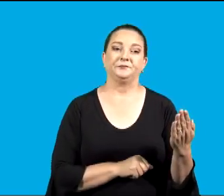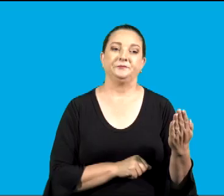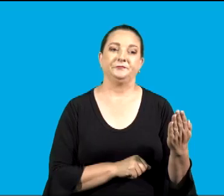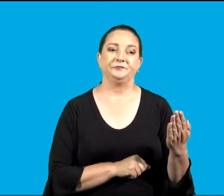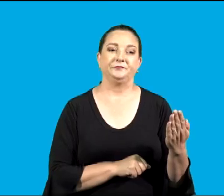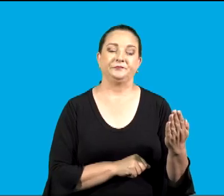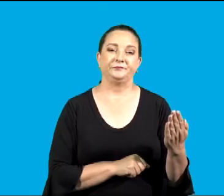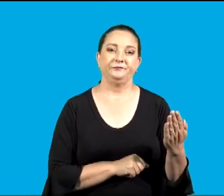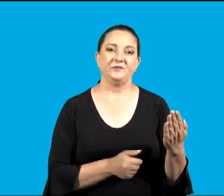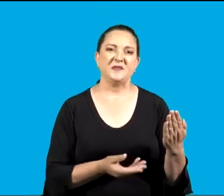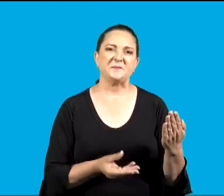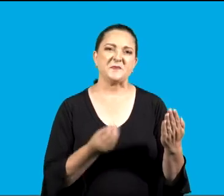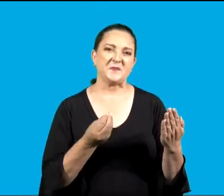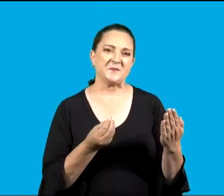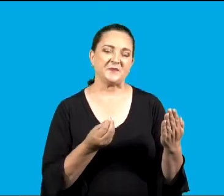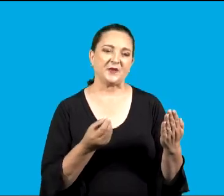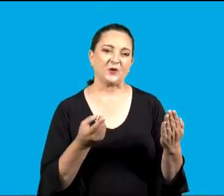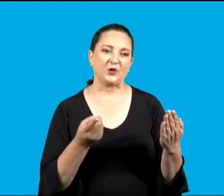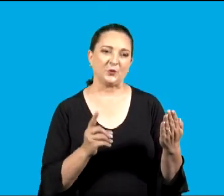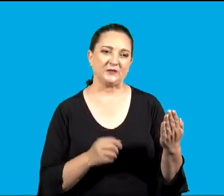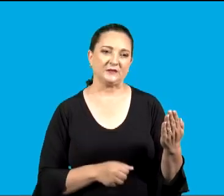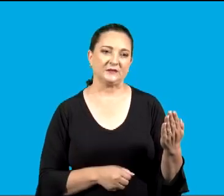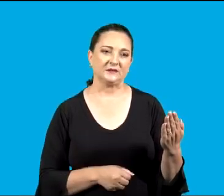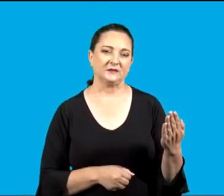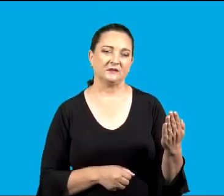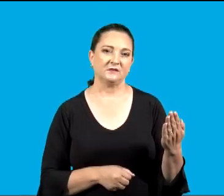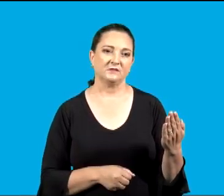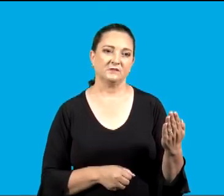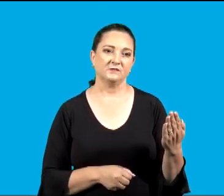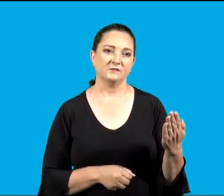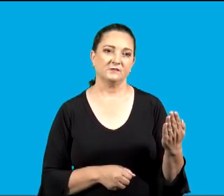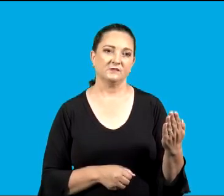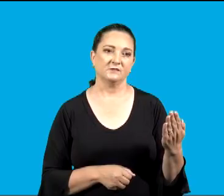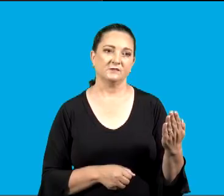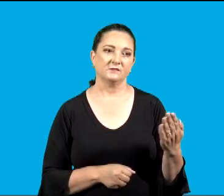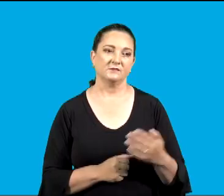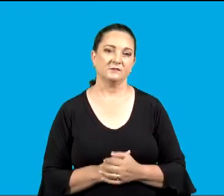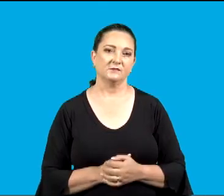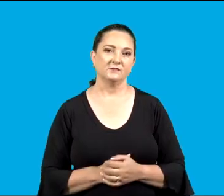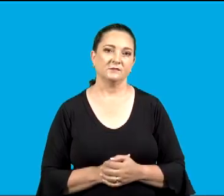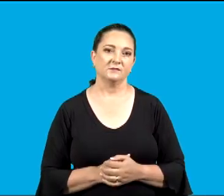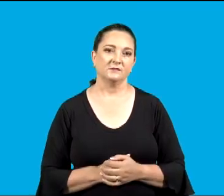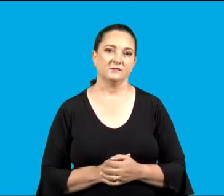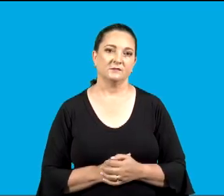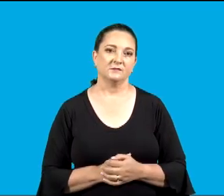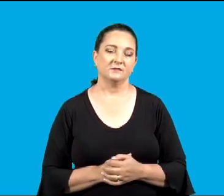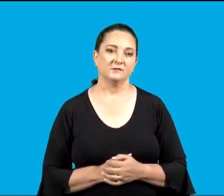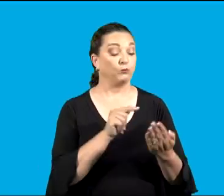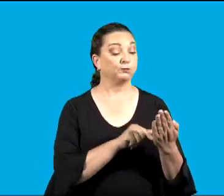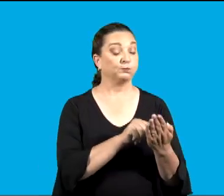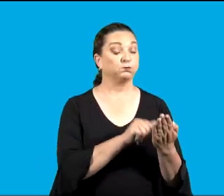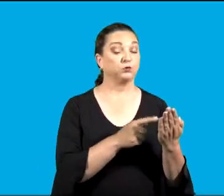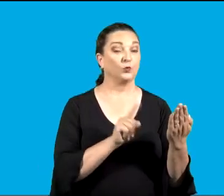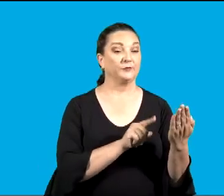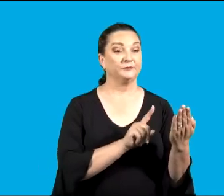calculator, I will get an amount that is, let's do it together. We will now say